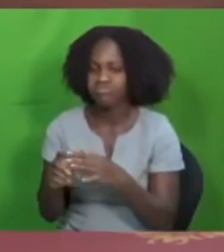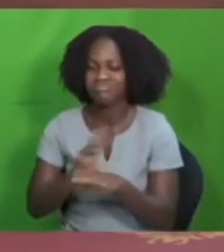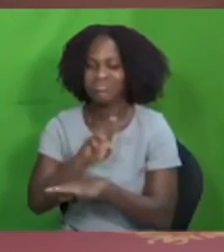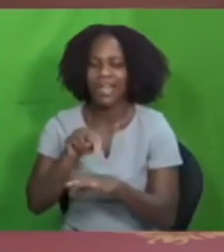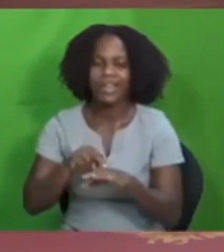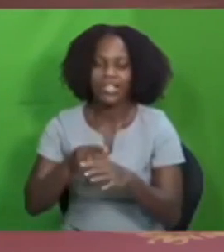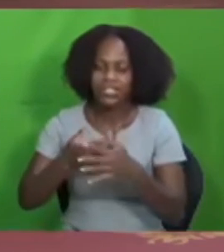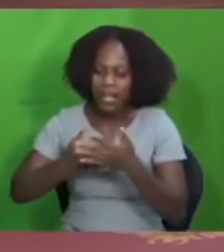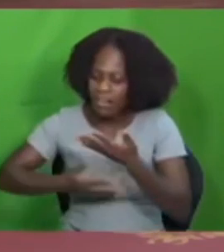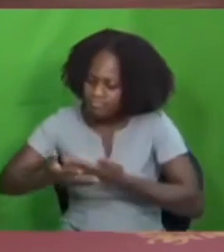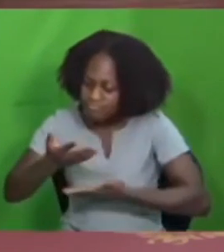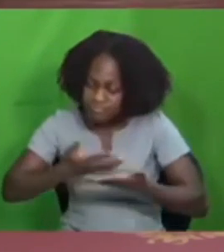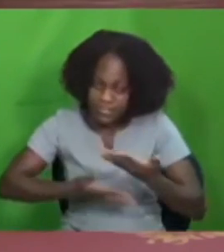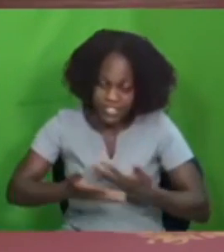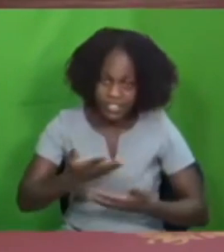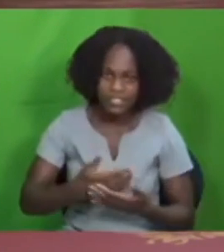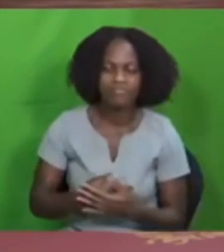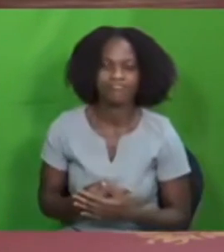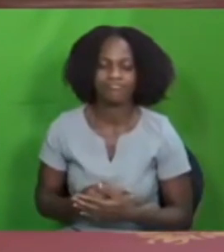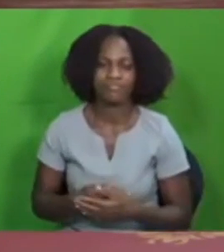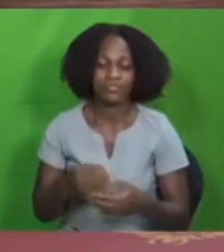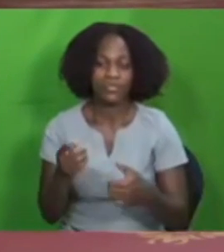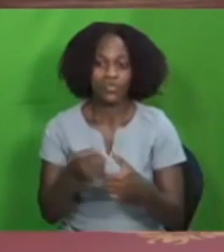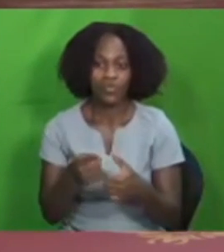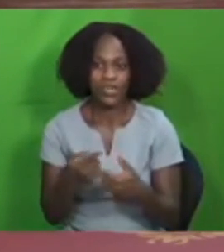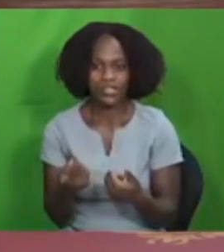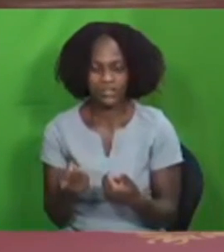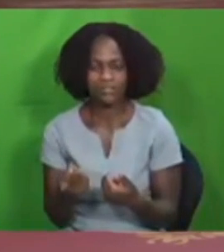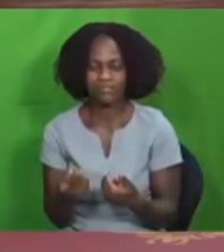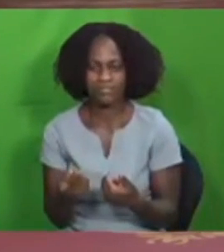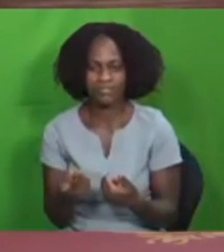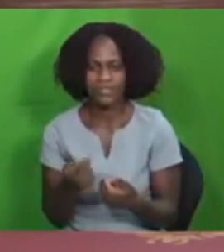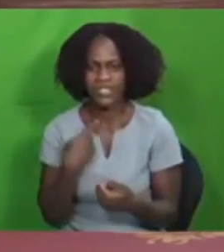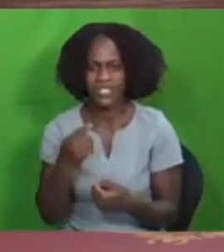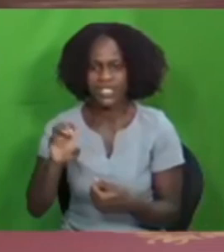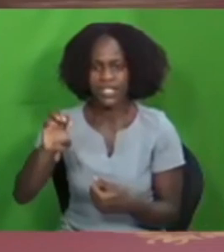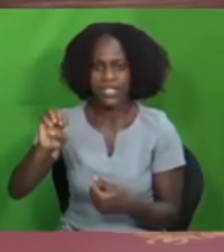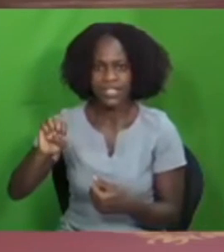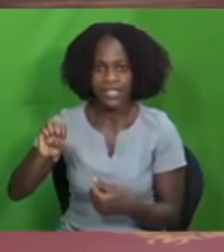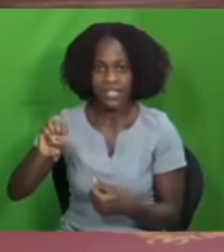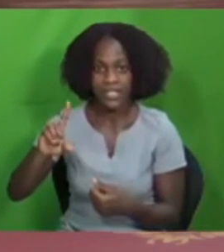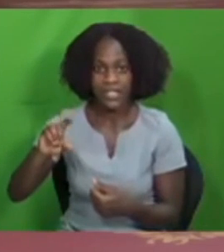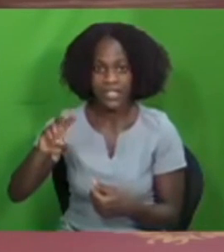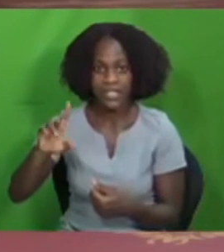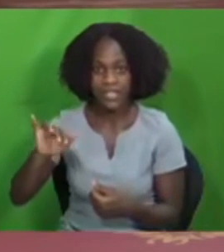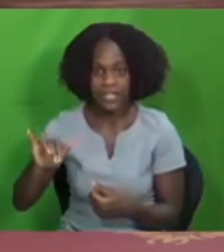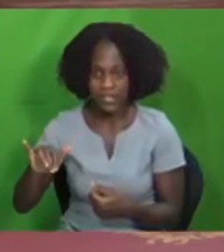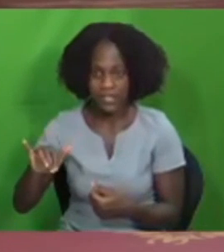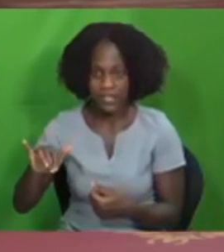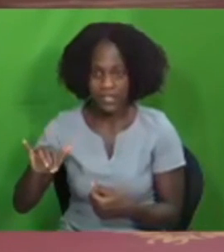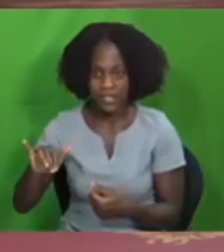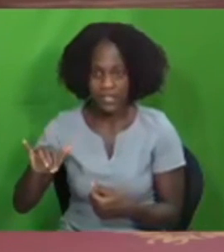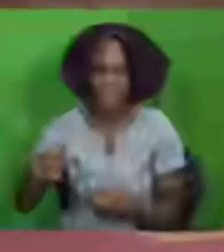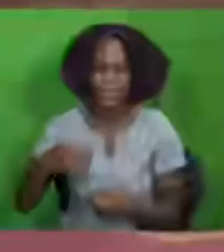national conversation. One is the supposition that the electronic transactions levy will lead to